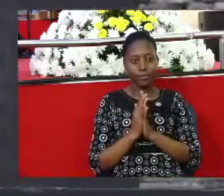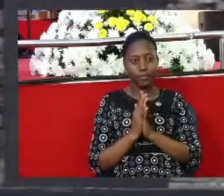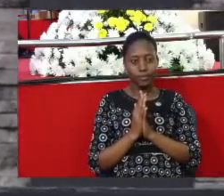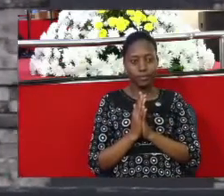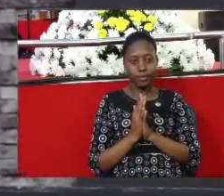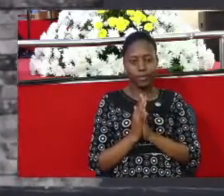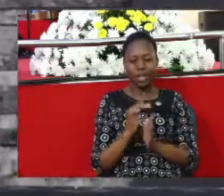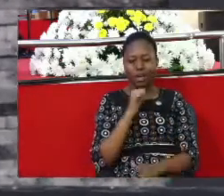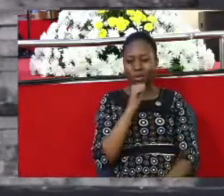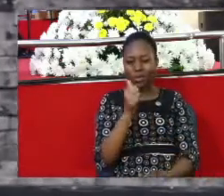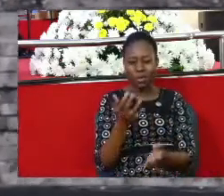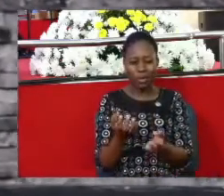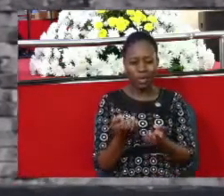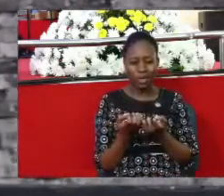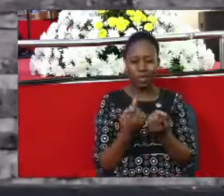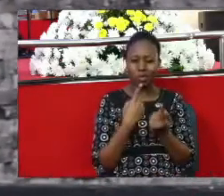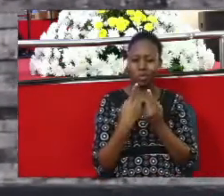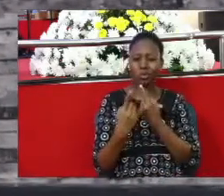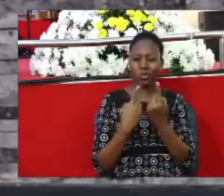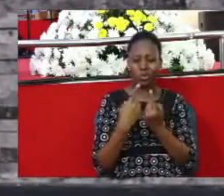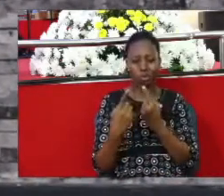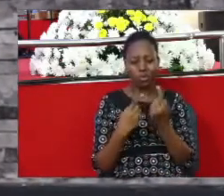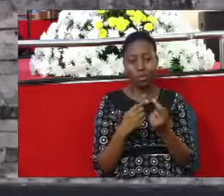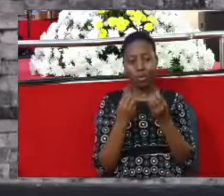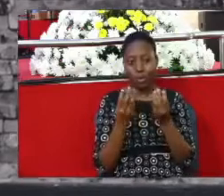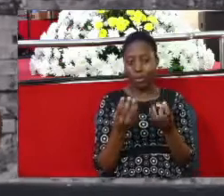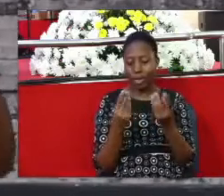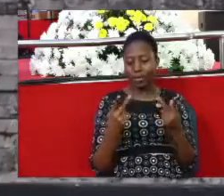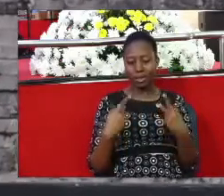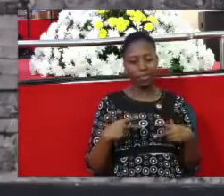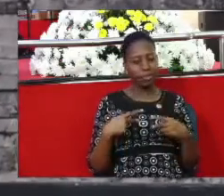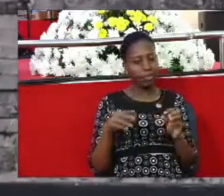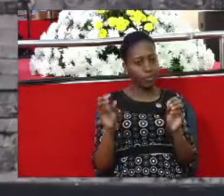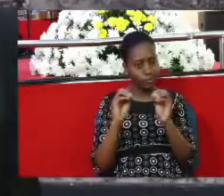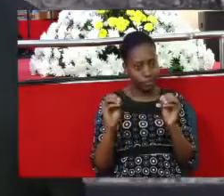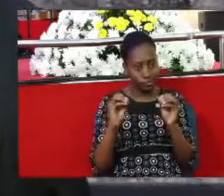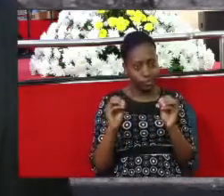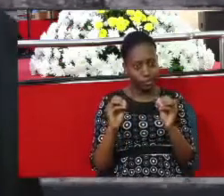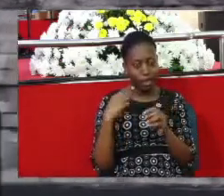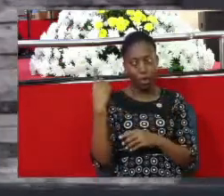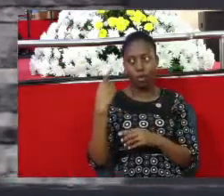kamati fulani, tuongee, tuone. Hapana, hapo hapo amemaliza, it was granted to him.